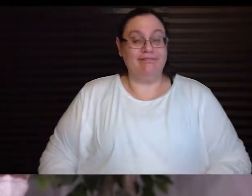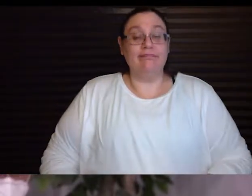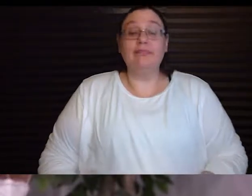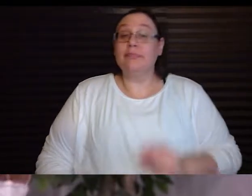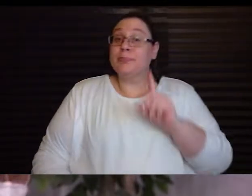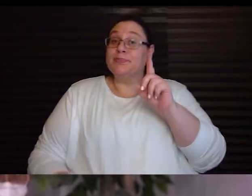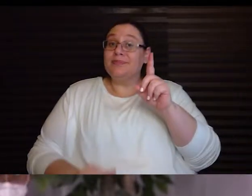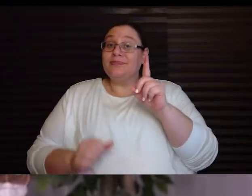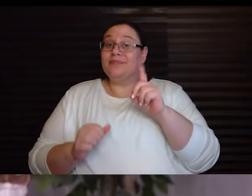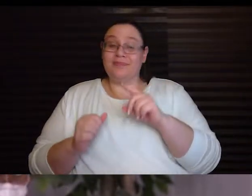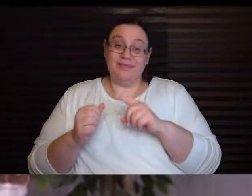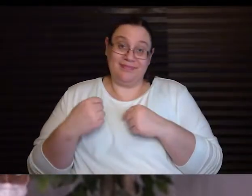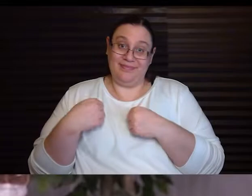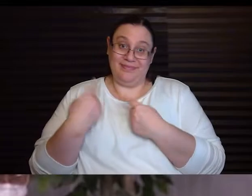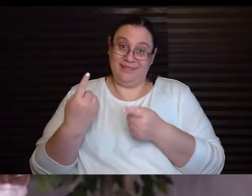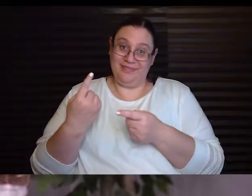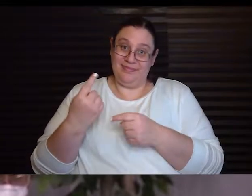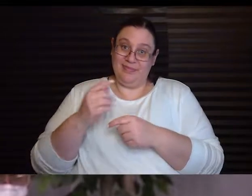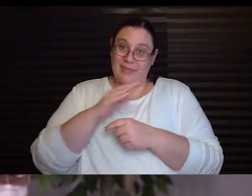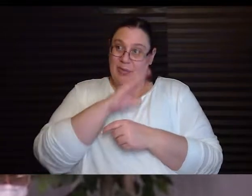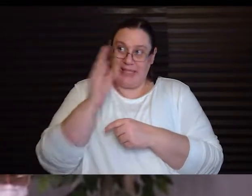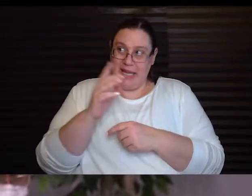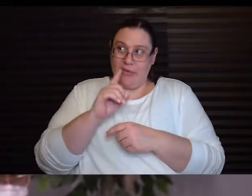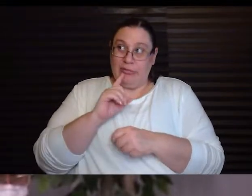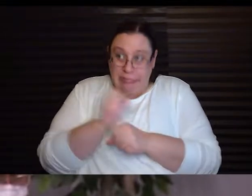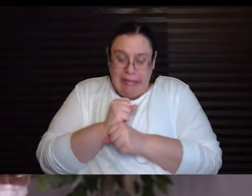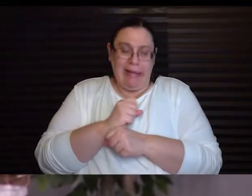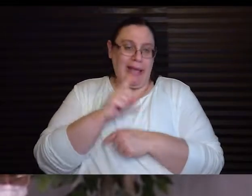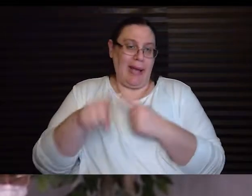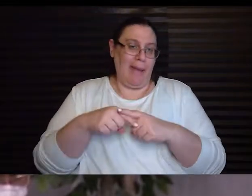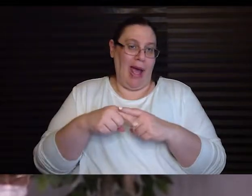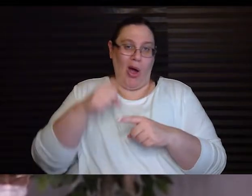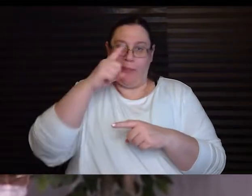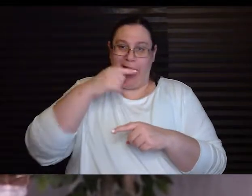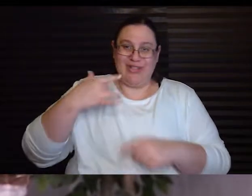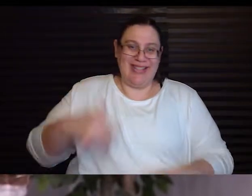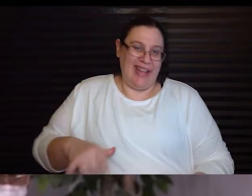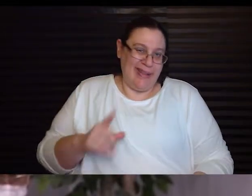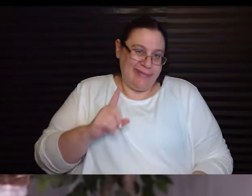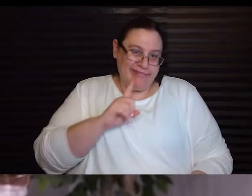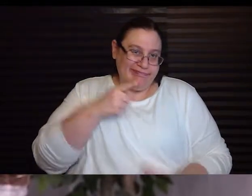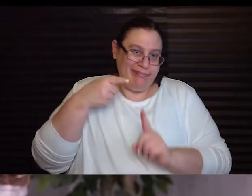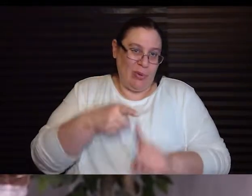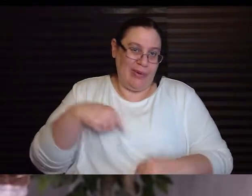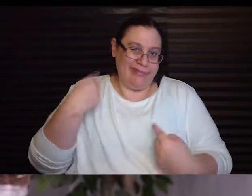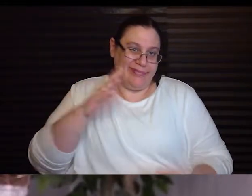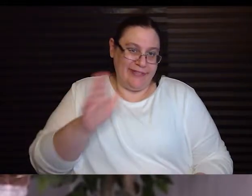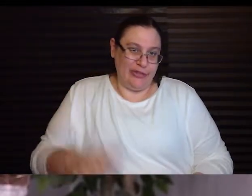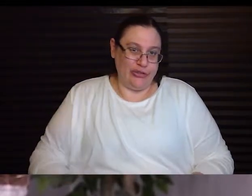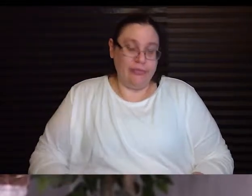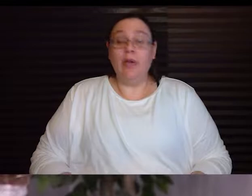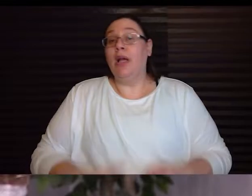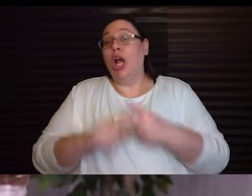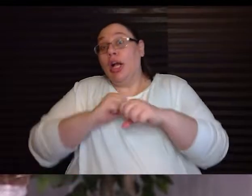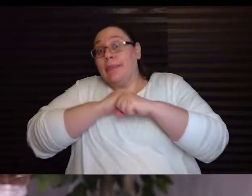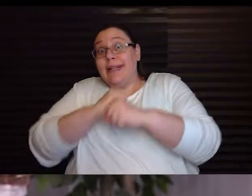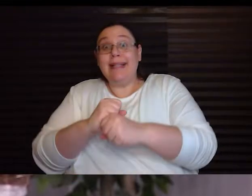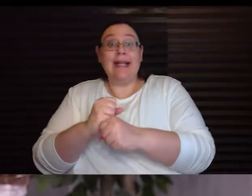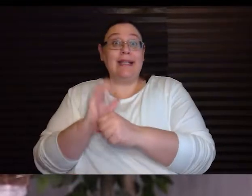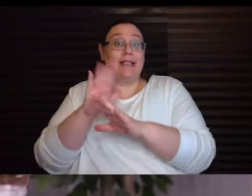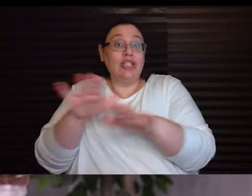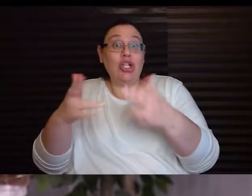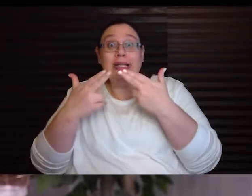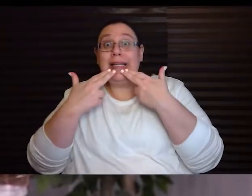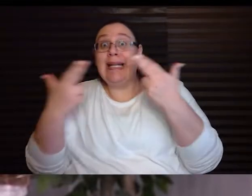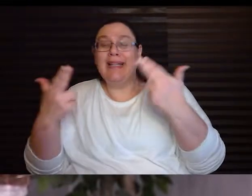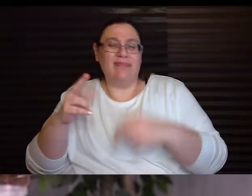But of course, it never was about the naked mouse, was it? It never was about protecting the innocence of